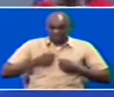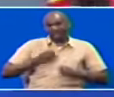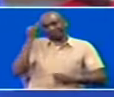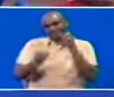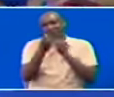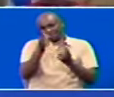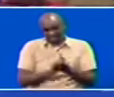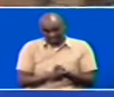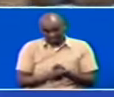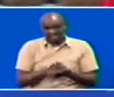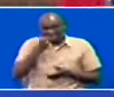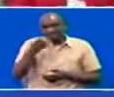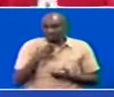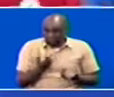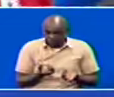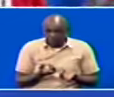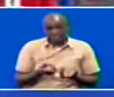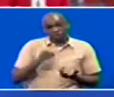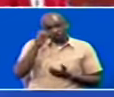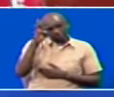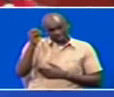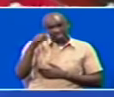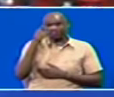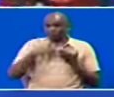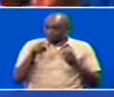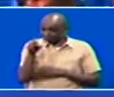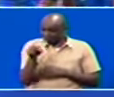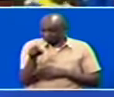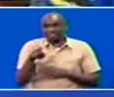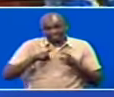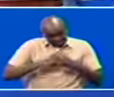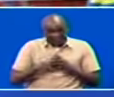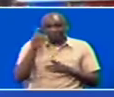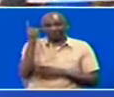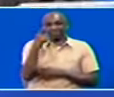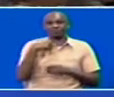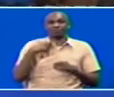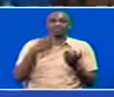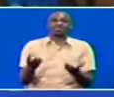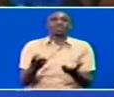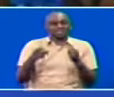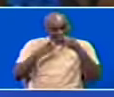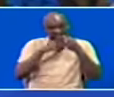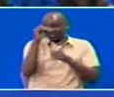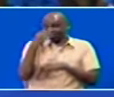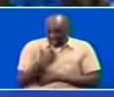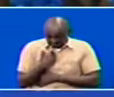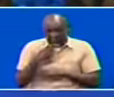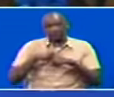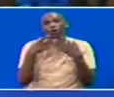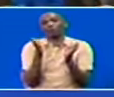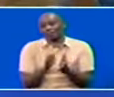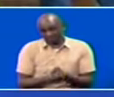finals. The home side, led by Captain Arthur MP Tesonoth, started the first set low, going down 6-0 in the opening